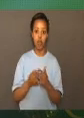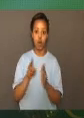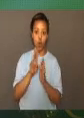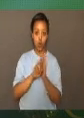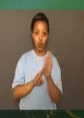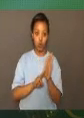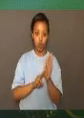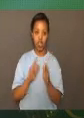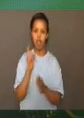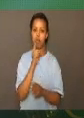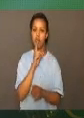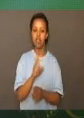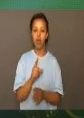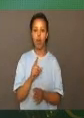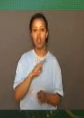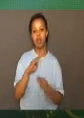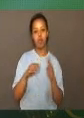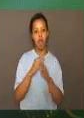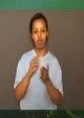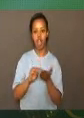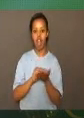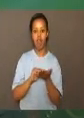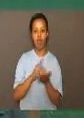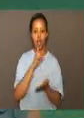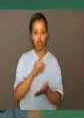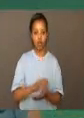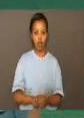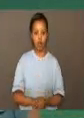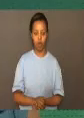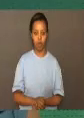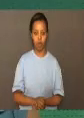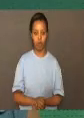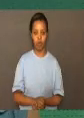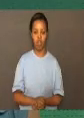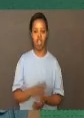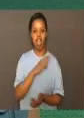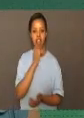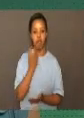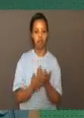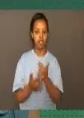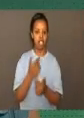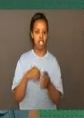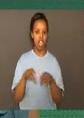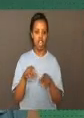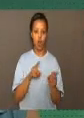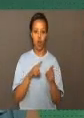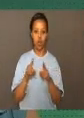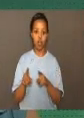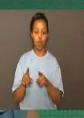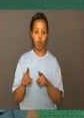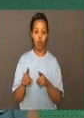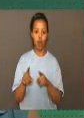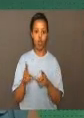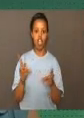unit on biological molecules. We discussed the differences